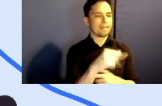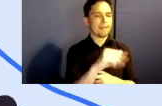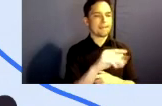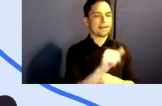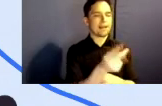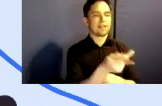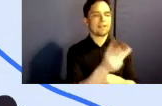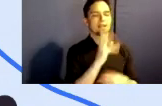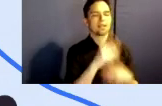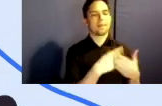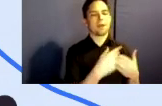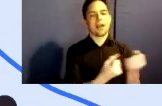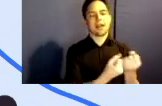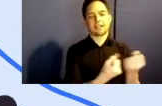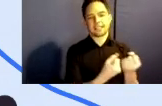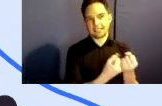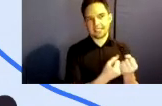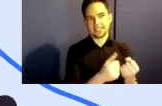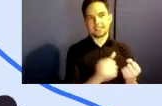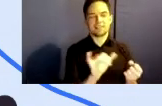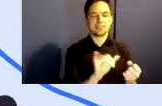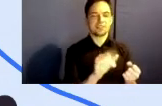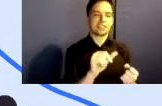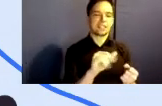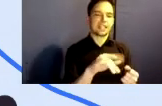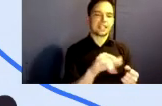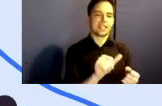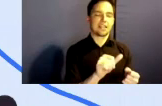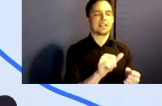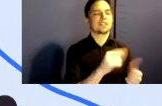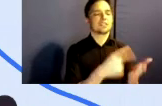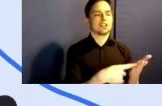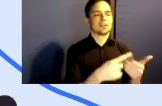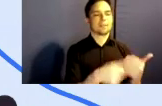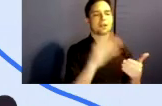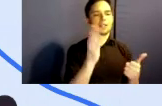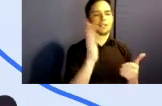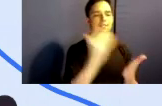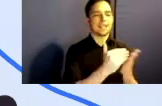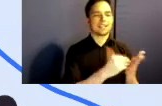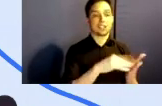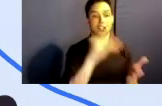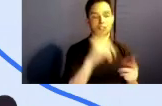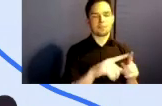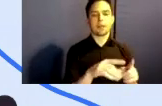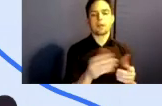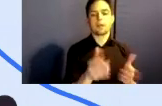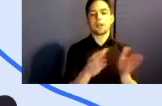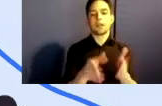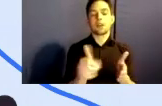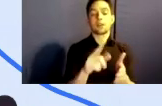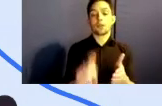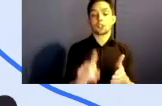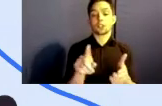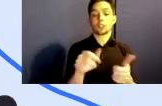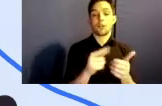to advocacy as well as Tanya has spoken to lessons learned. But we also have a question about to what degree